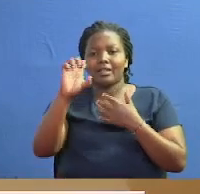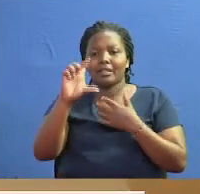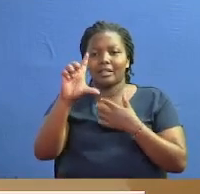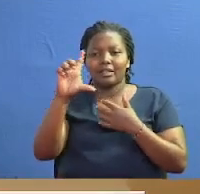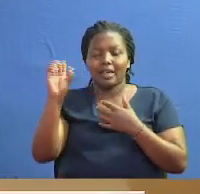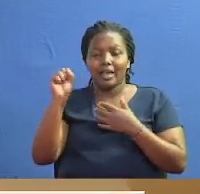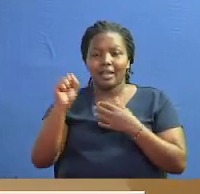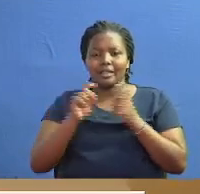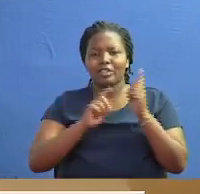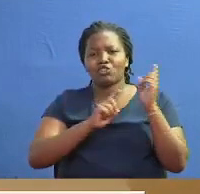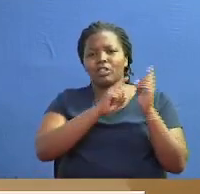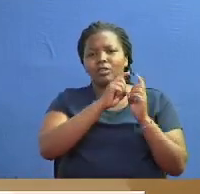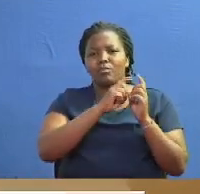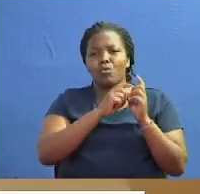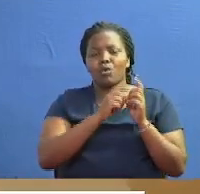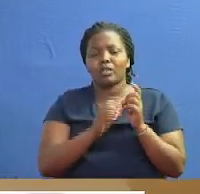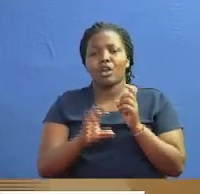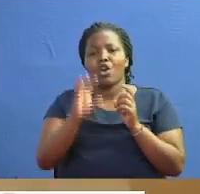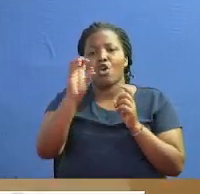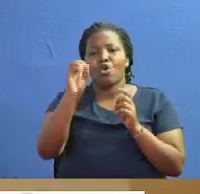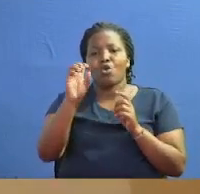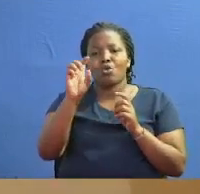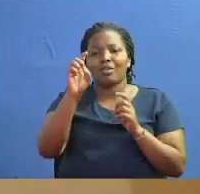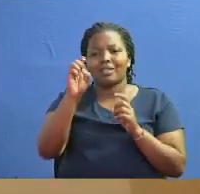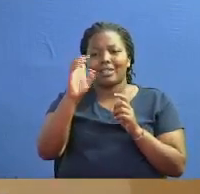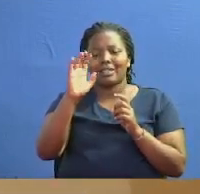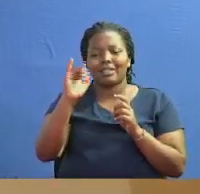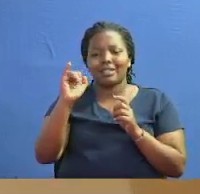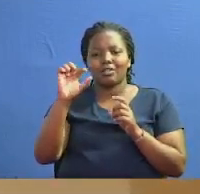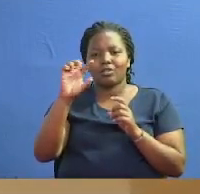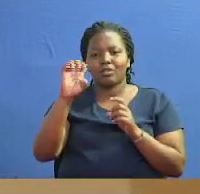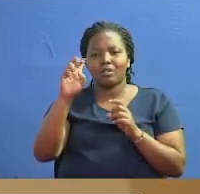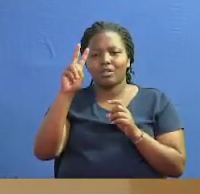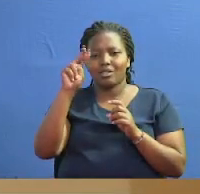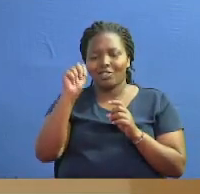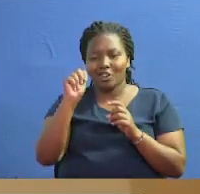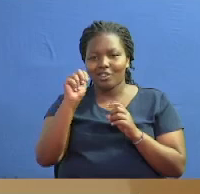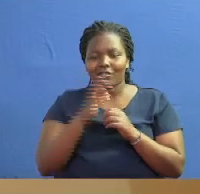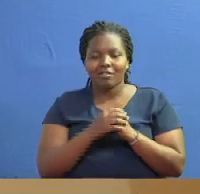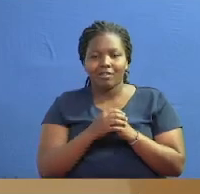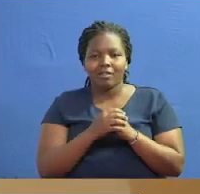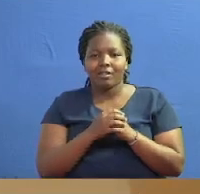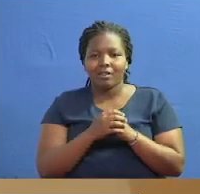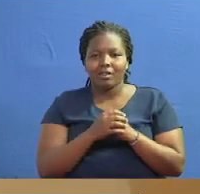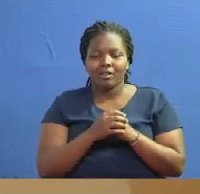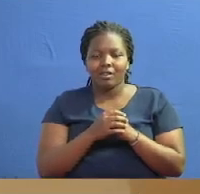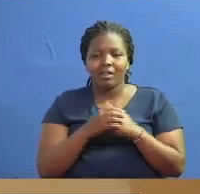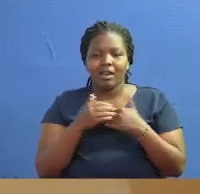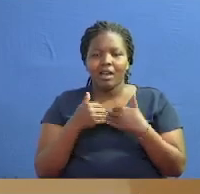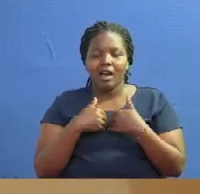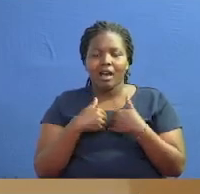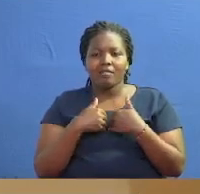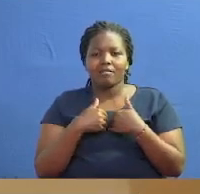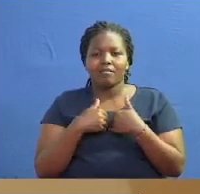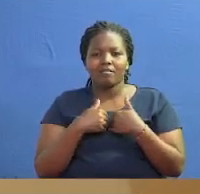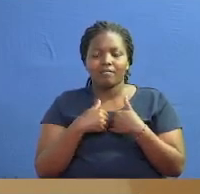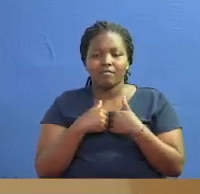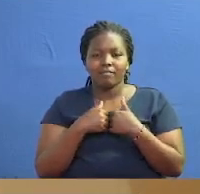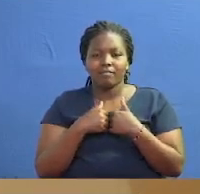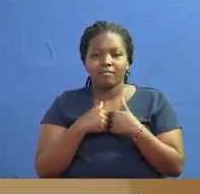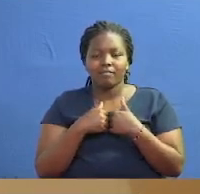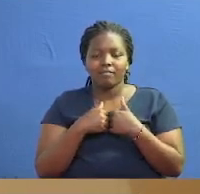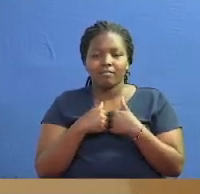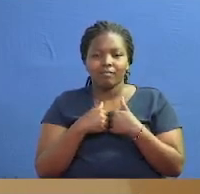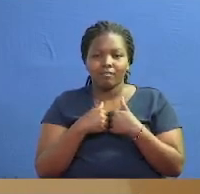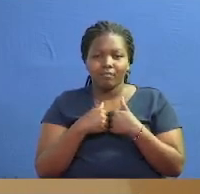transports our oxygen. When you say someone has low blood, usually we mean that they have less hemoglobin, and that hemoglobin